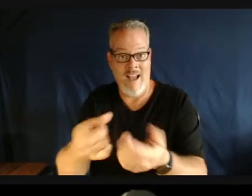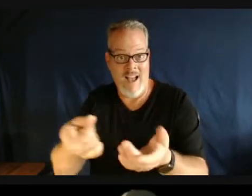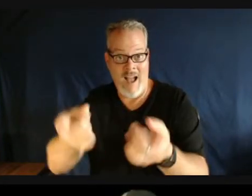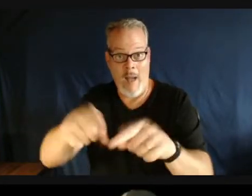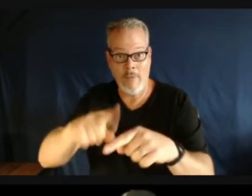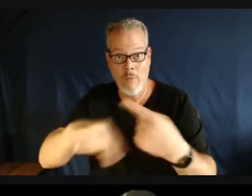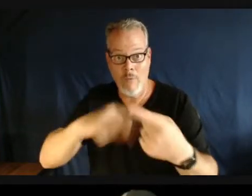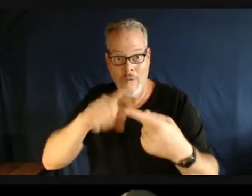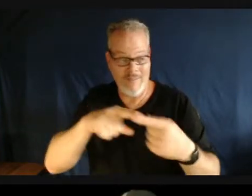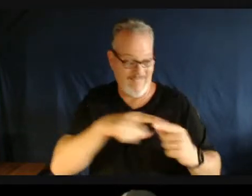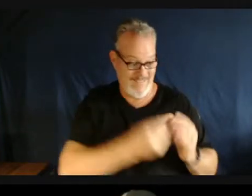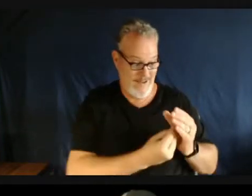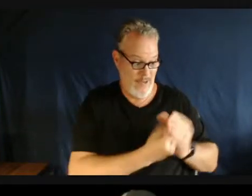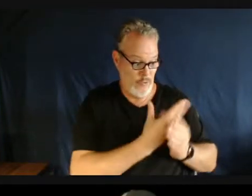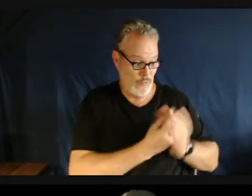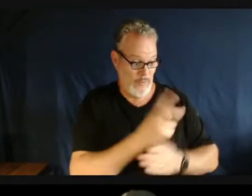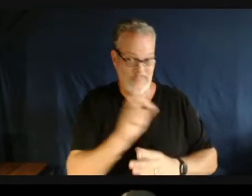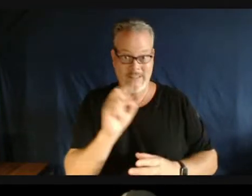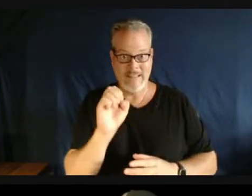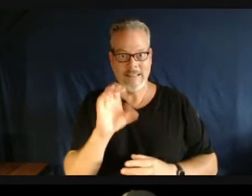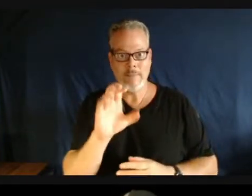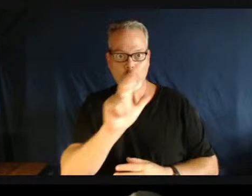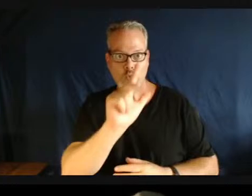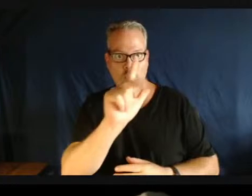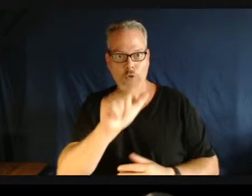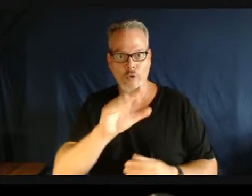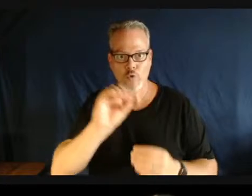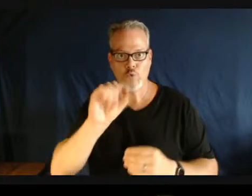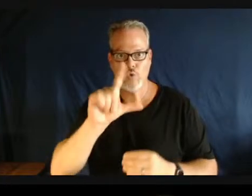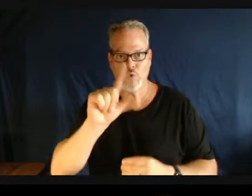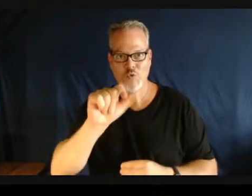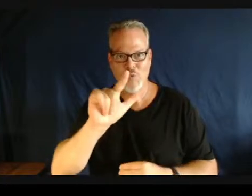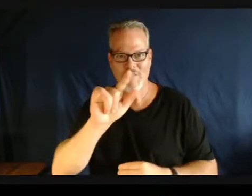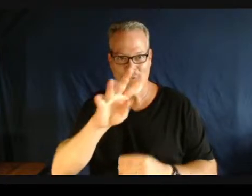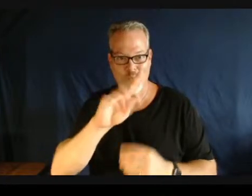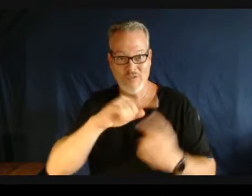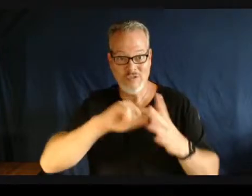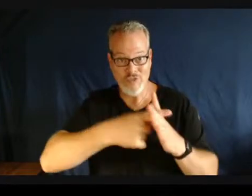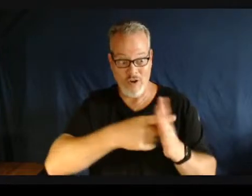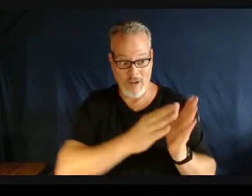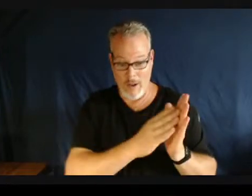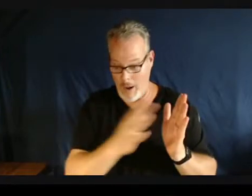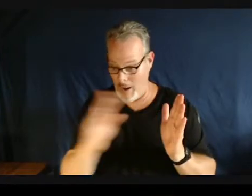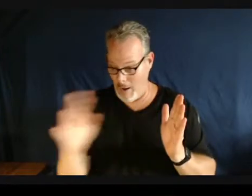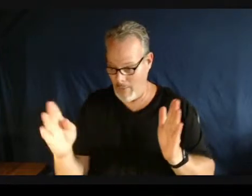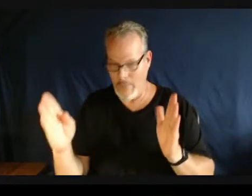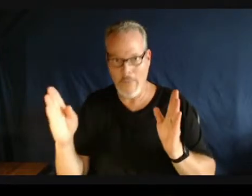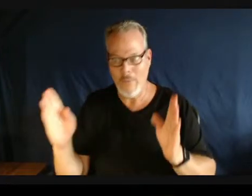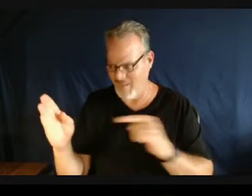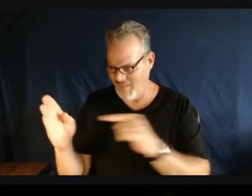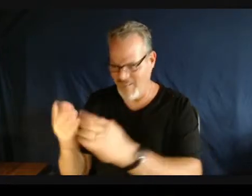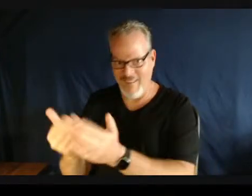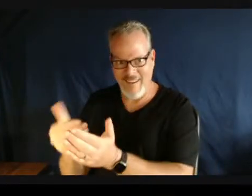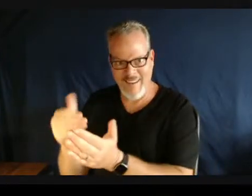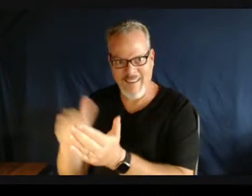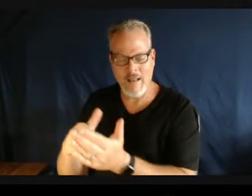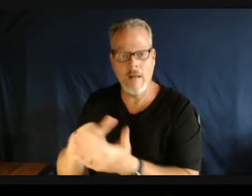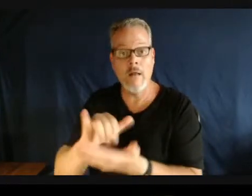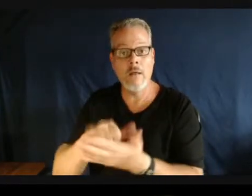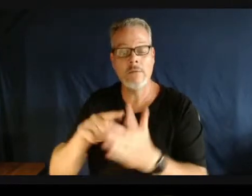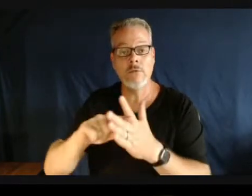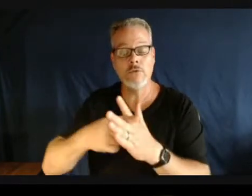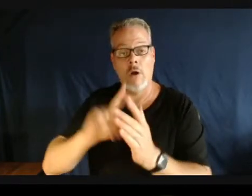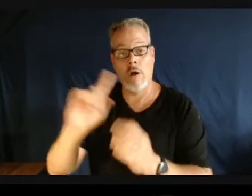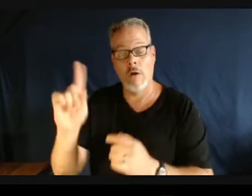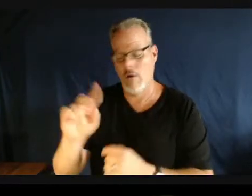eruption began back in December 23rd, 2024. This began with a north vent showing low-level activity,